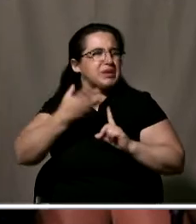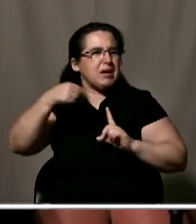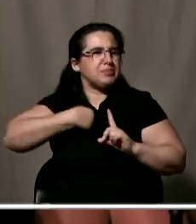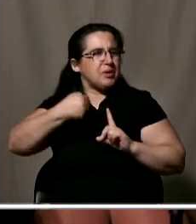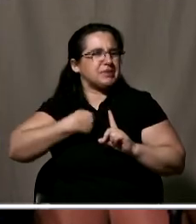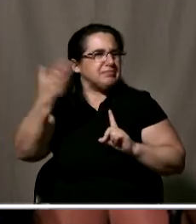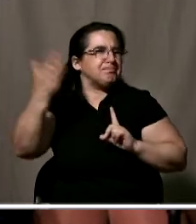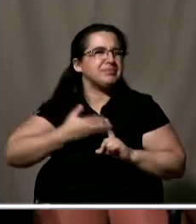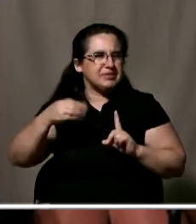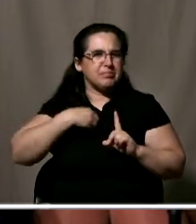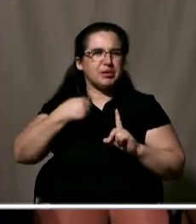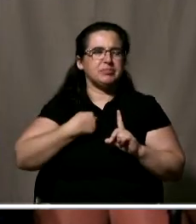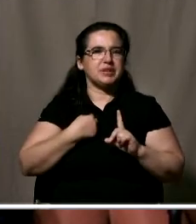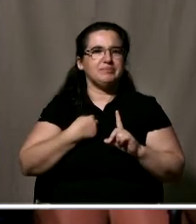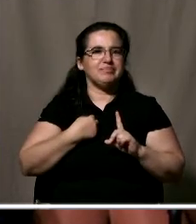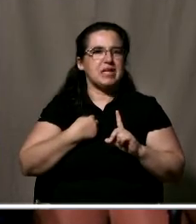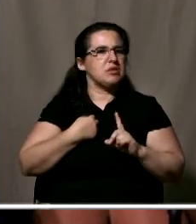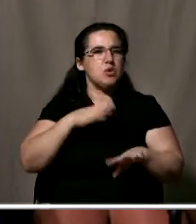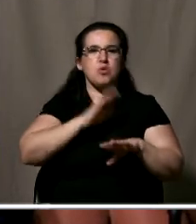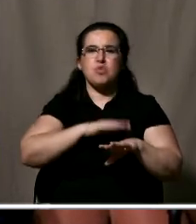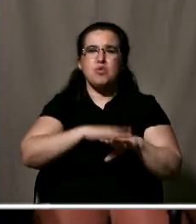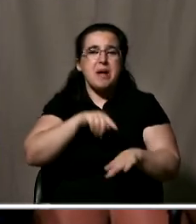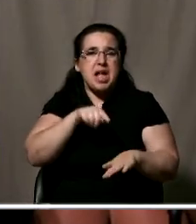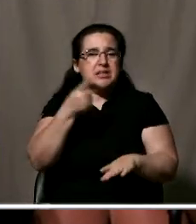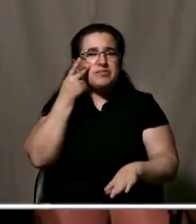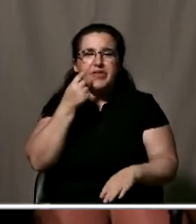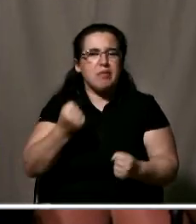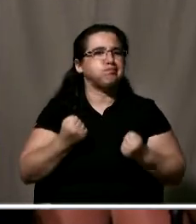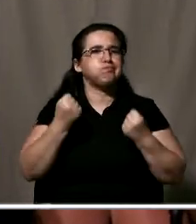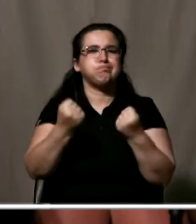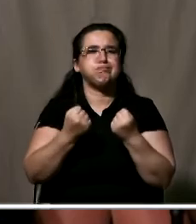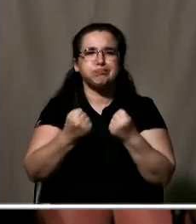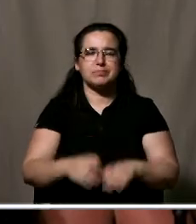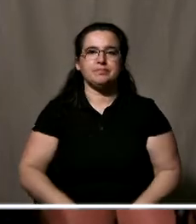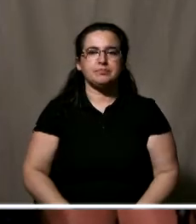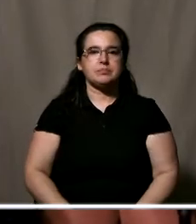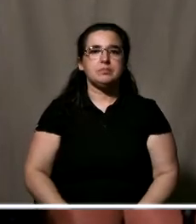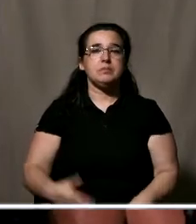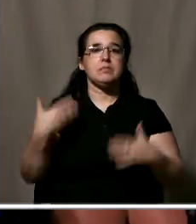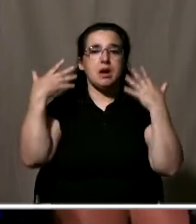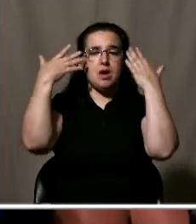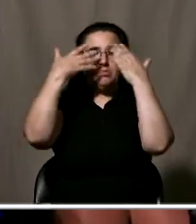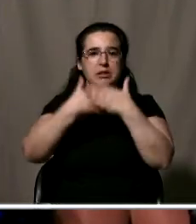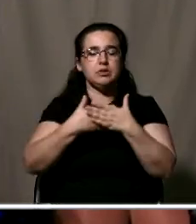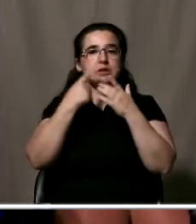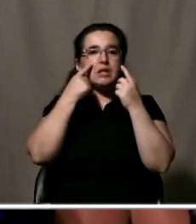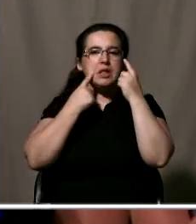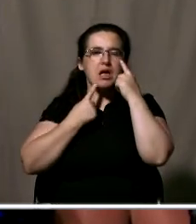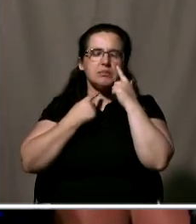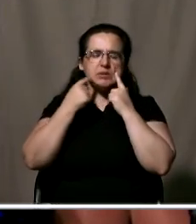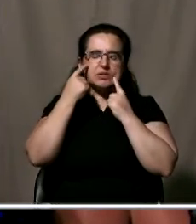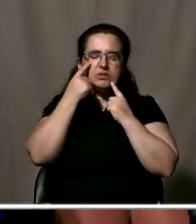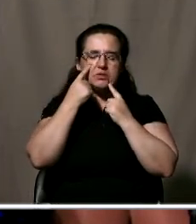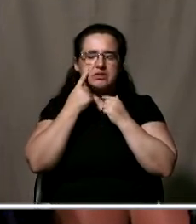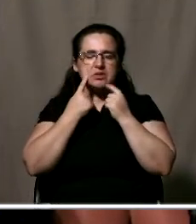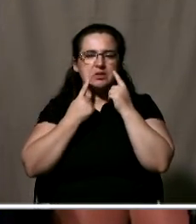not live with that guilt. Eu não podia viver com essa culpa. And one night, through my tears, e uma noite, no meio das minhas lágrimas, I began